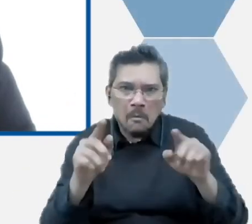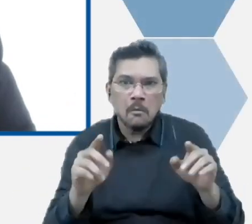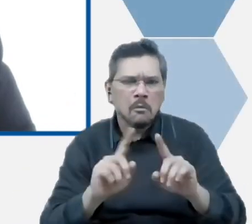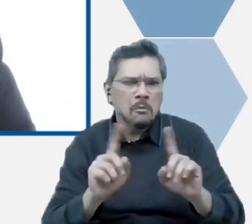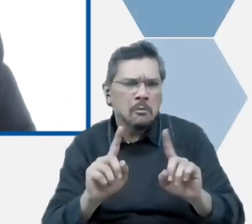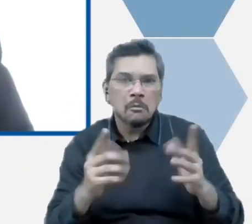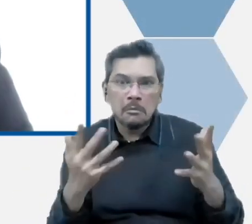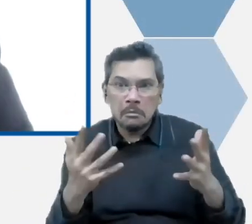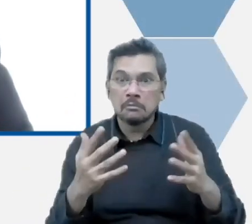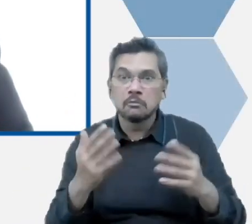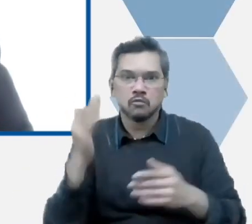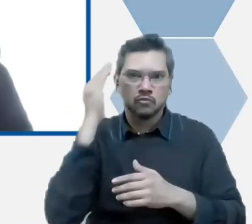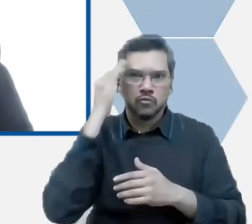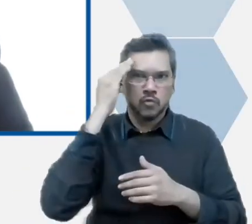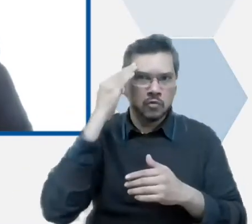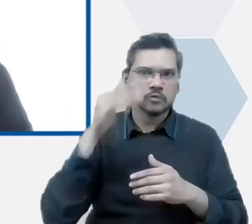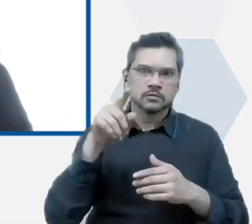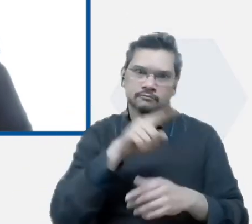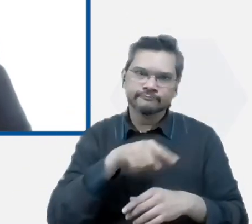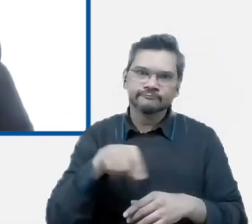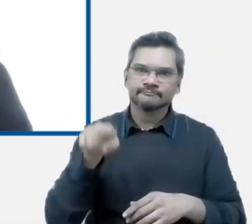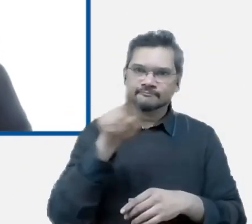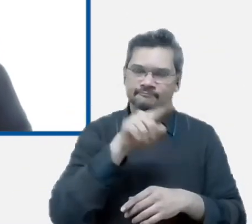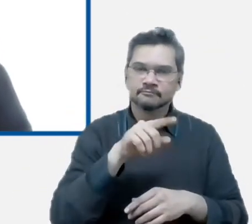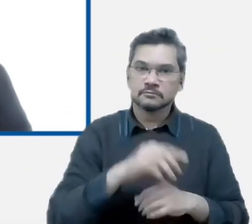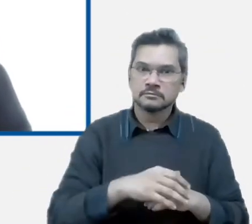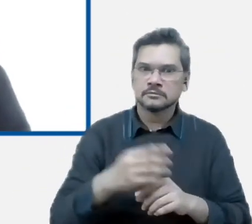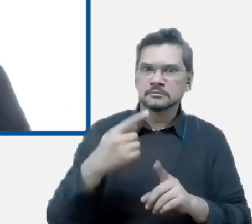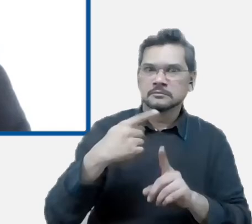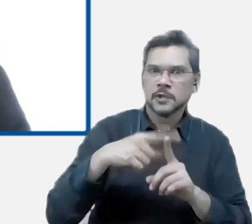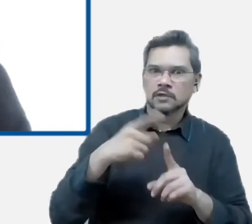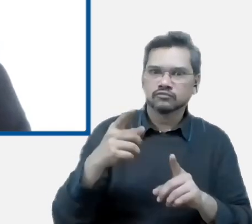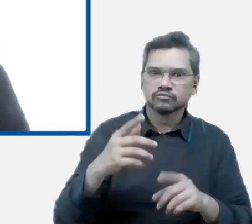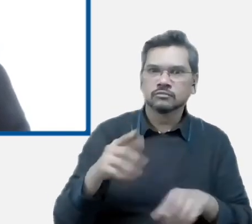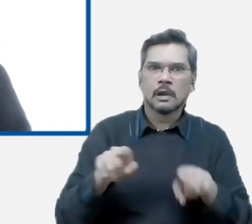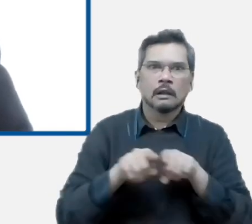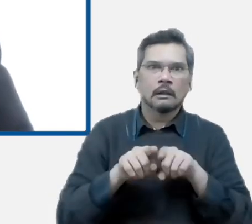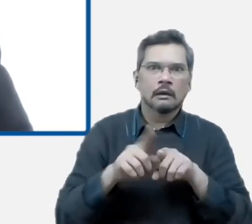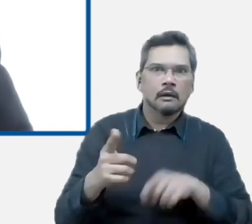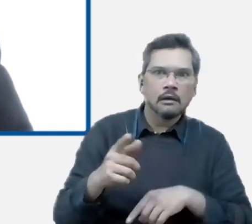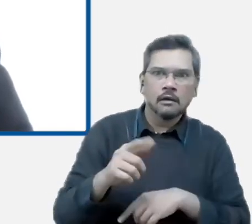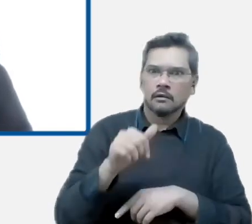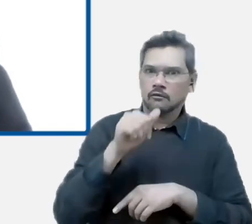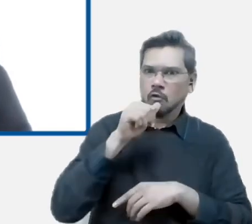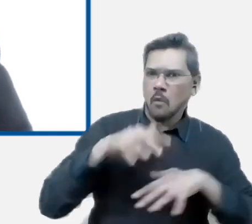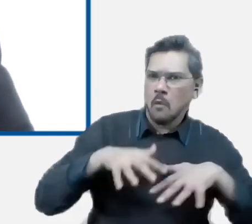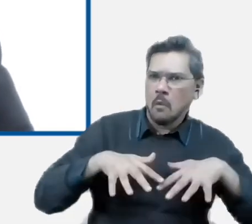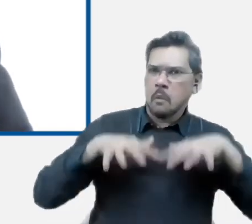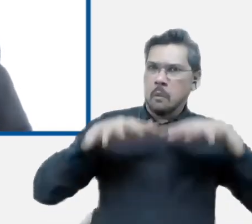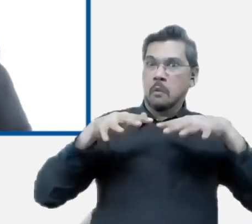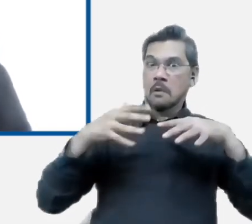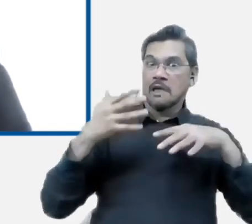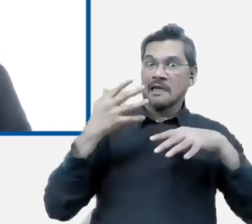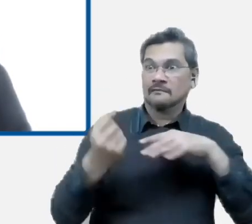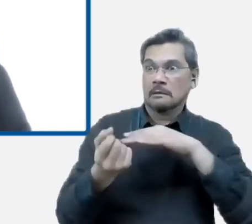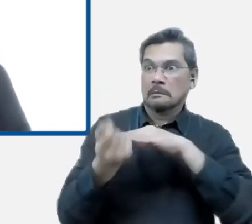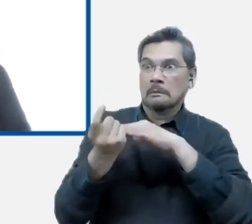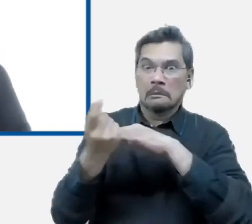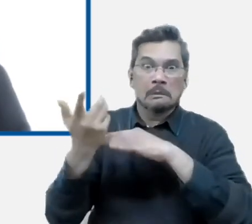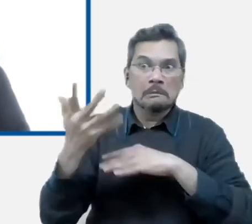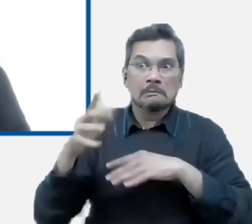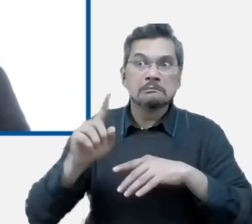on flood risk management together with member states, how the upstream, downstream issues of flooding can